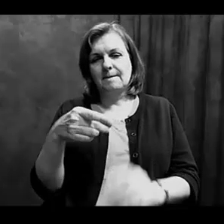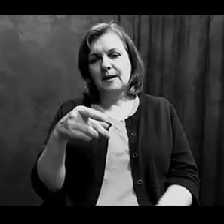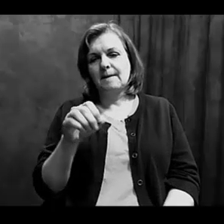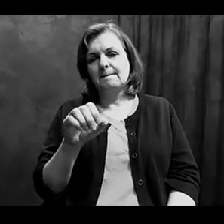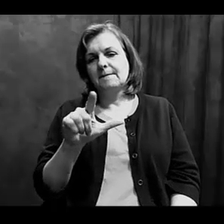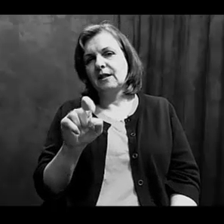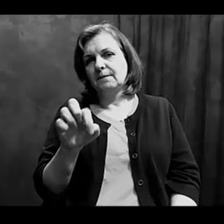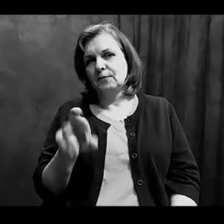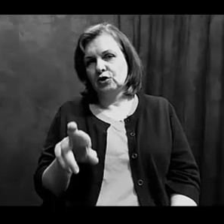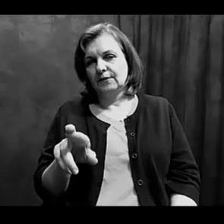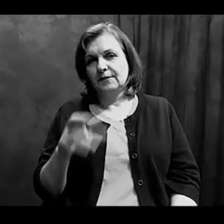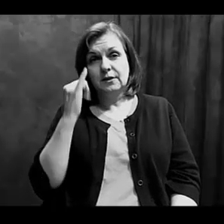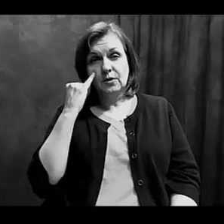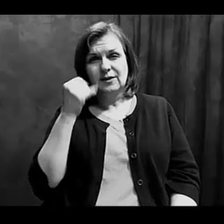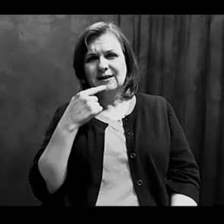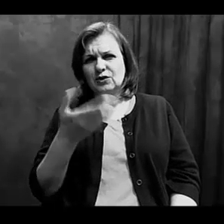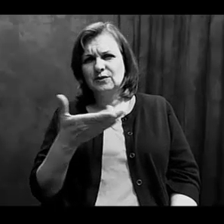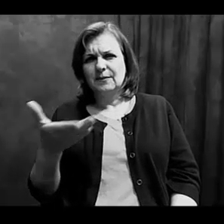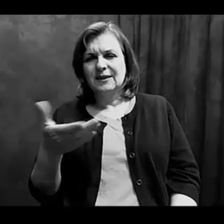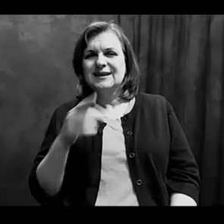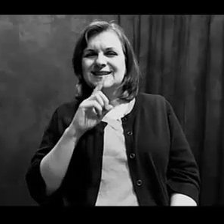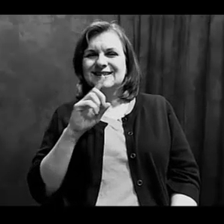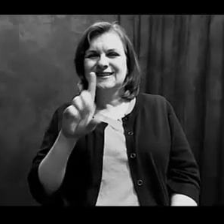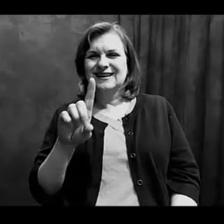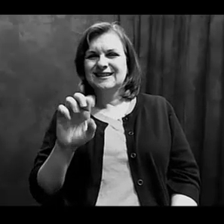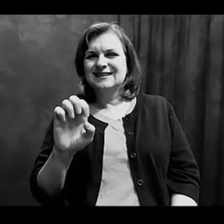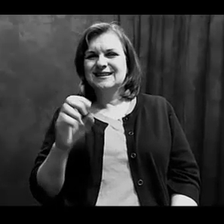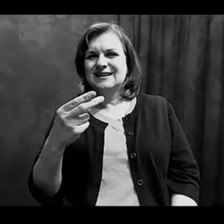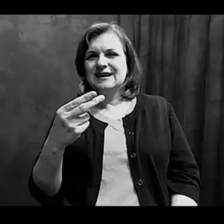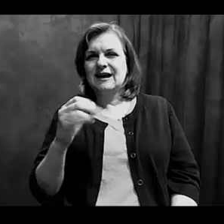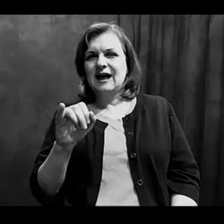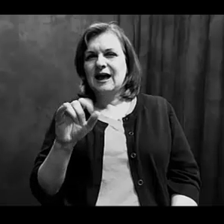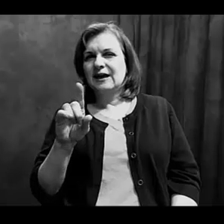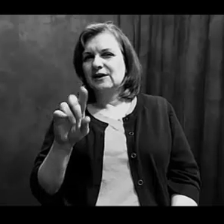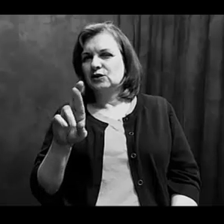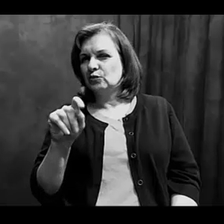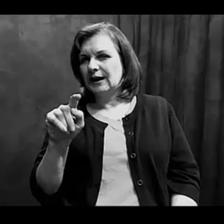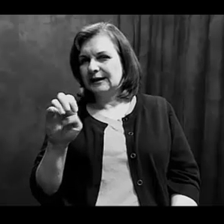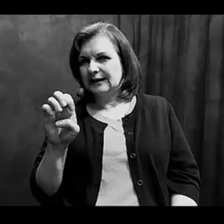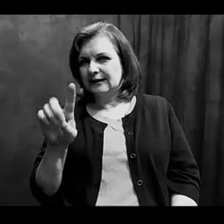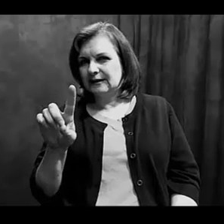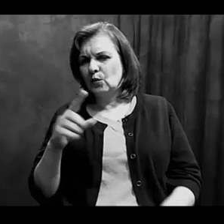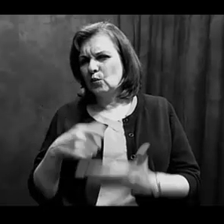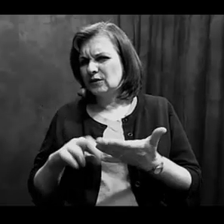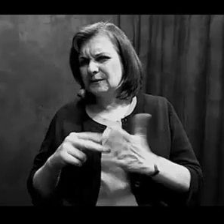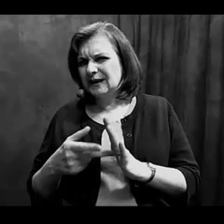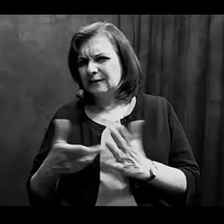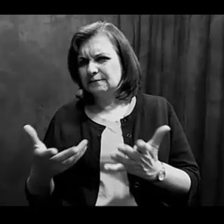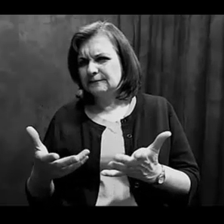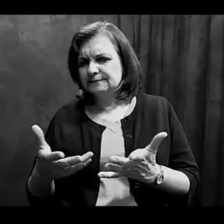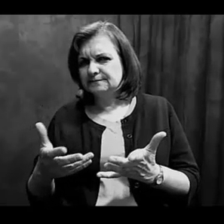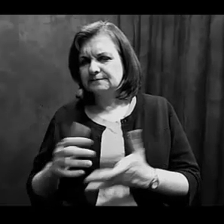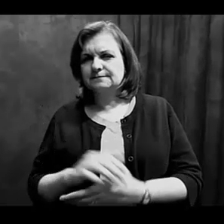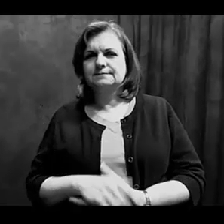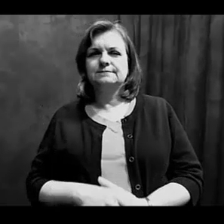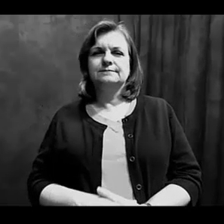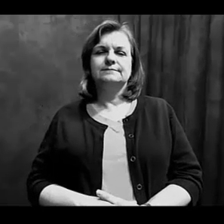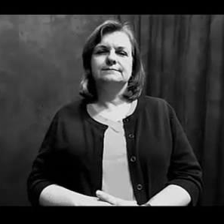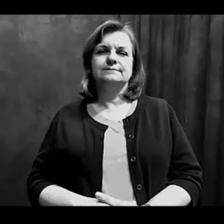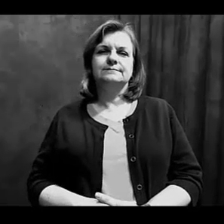and they put them together into a polymer. Well, if I tell you something is dehydrated, what does that